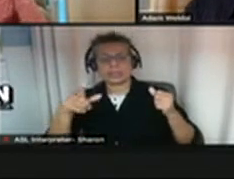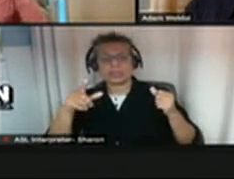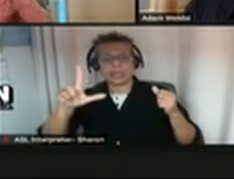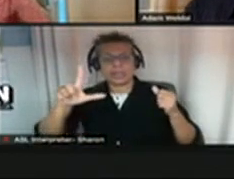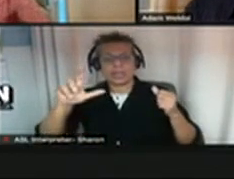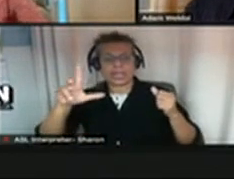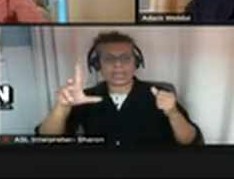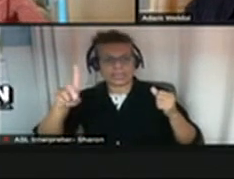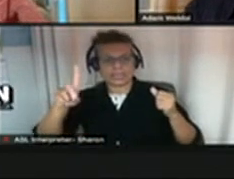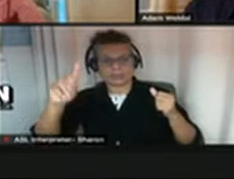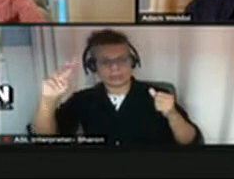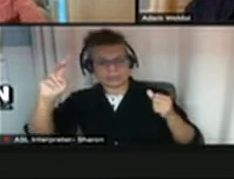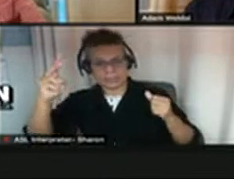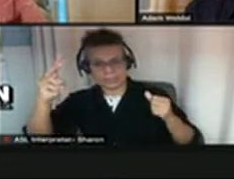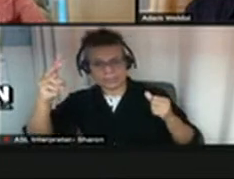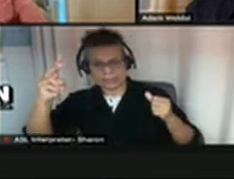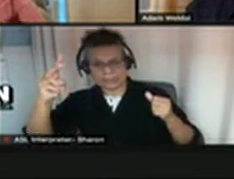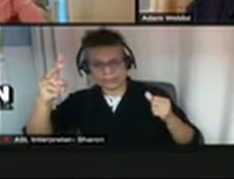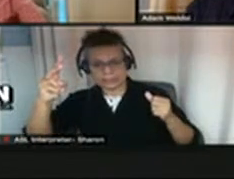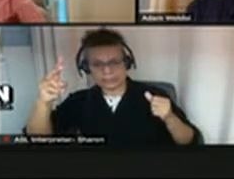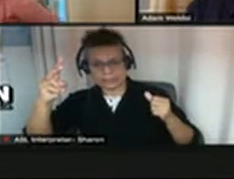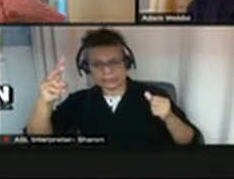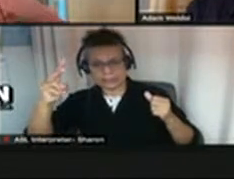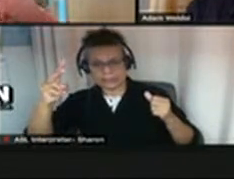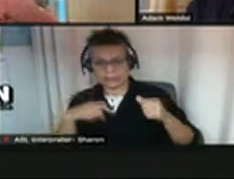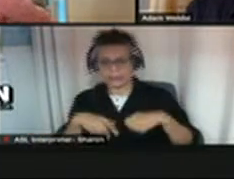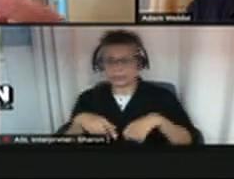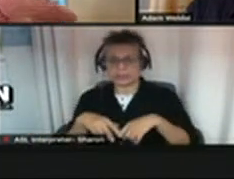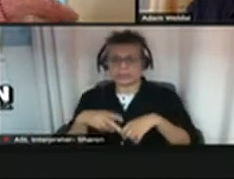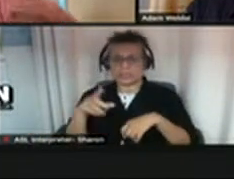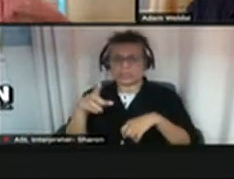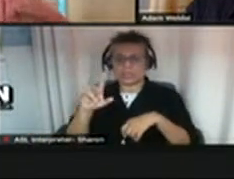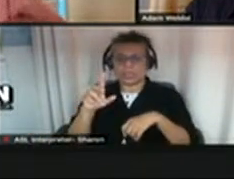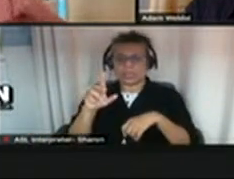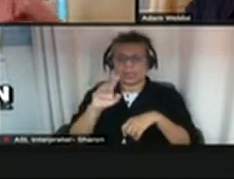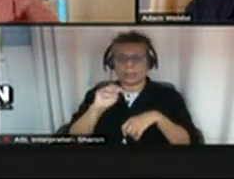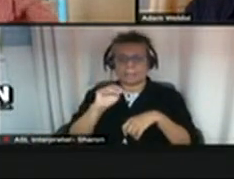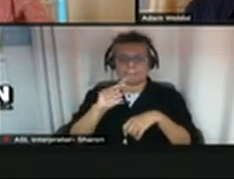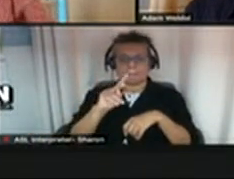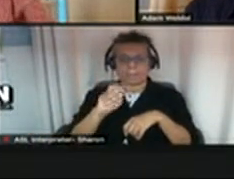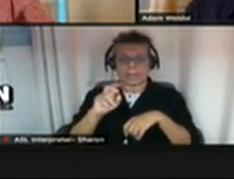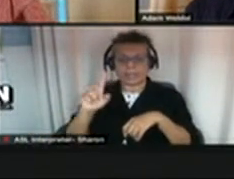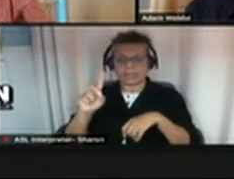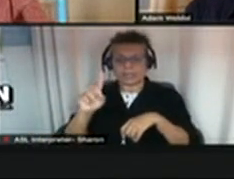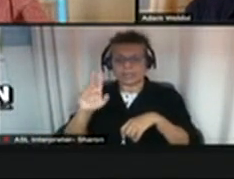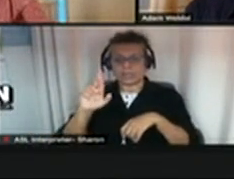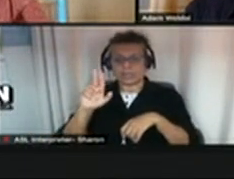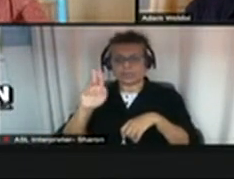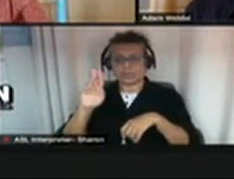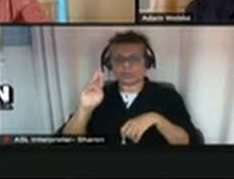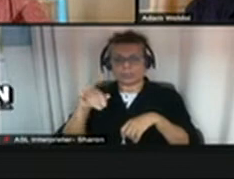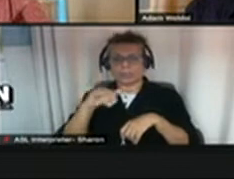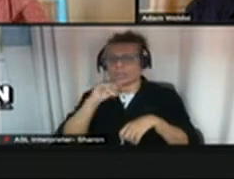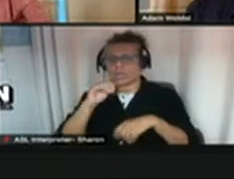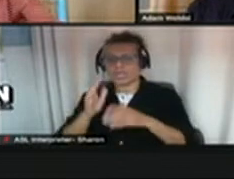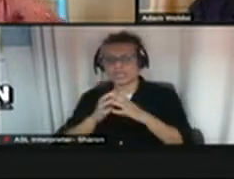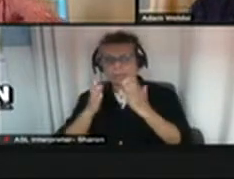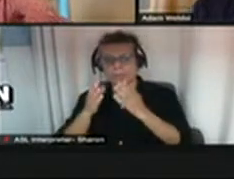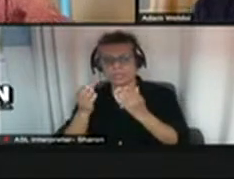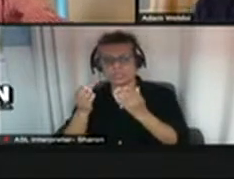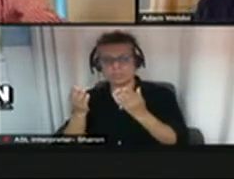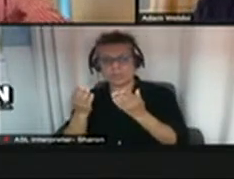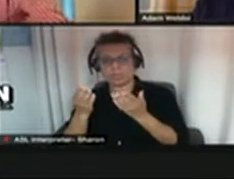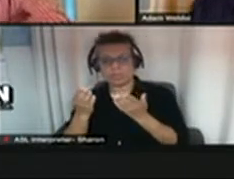motion to question. Refer? Mr. Drummy. Yeah, not so much the motion to refer.